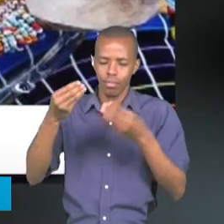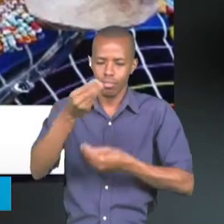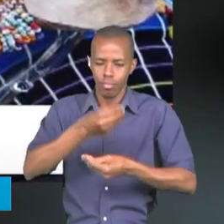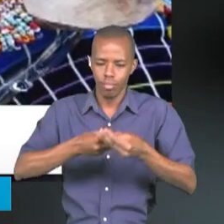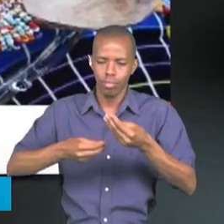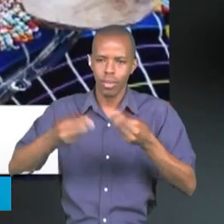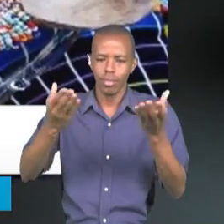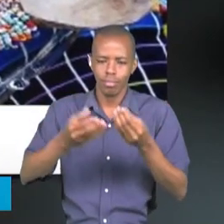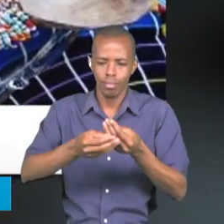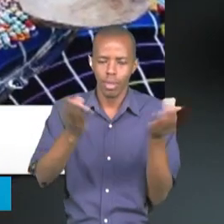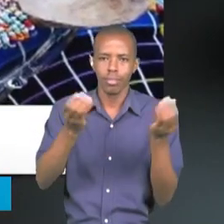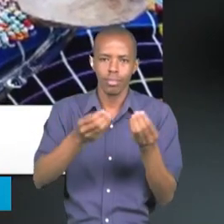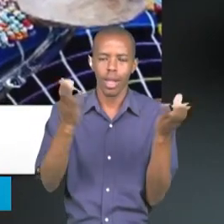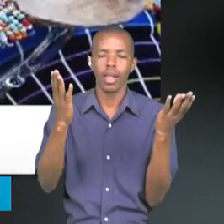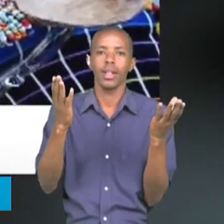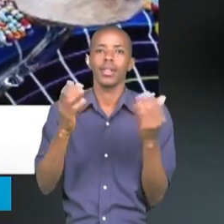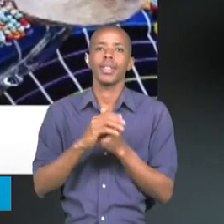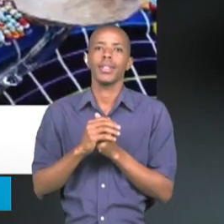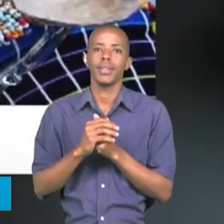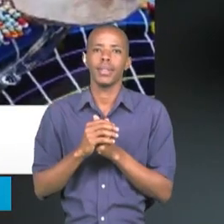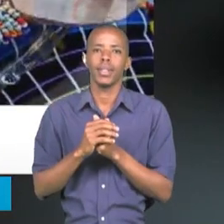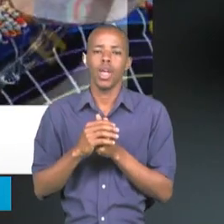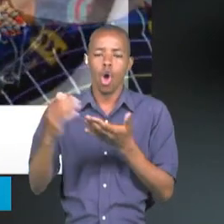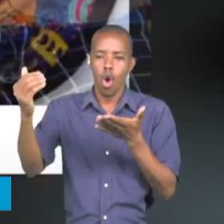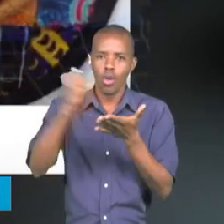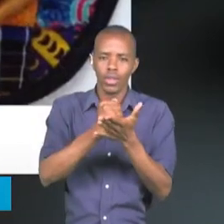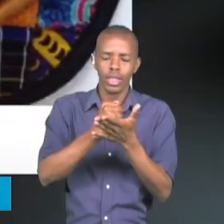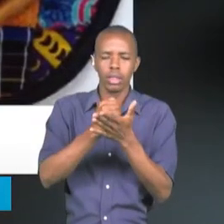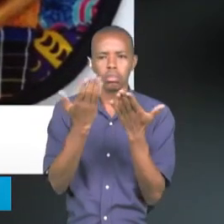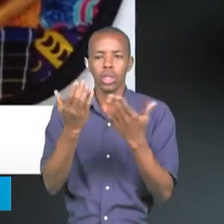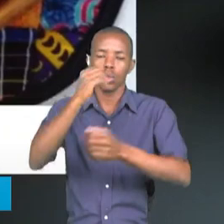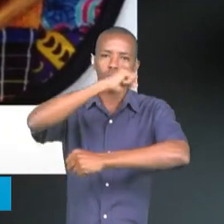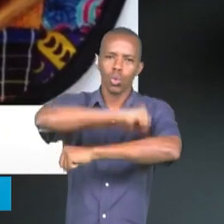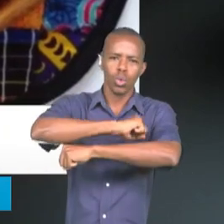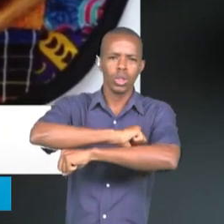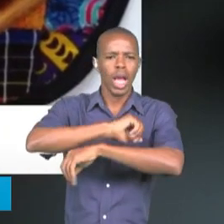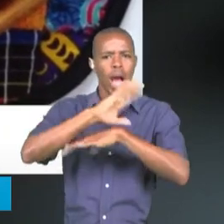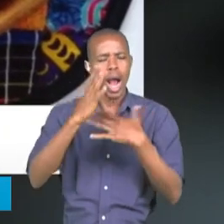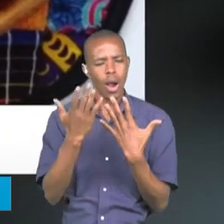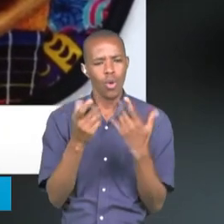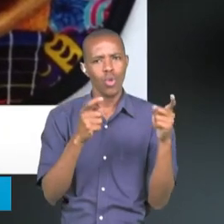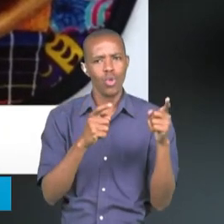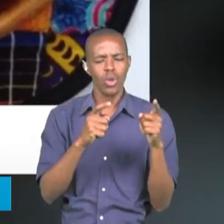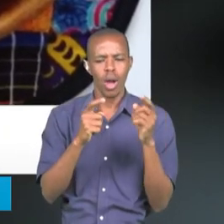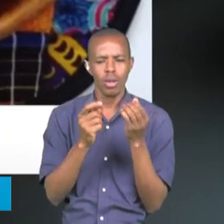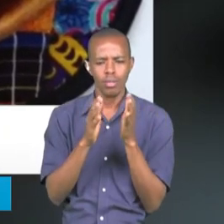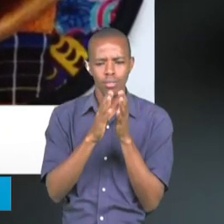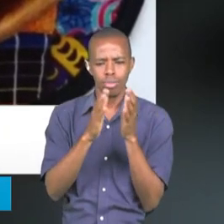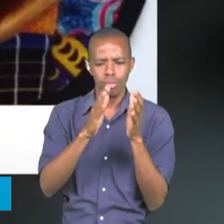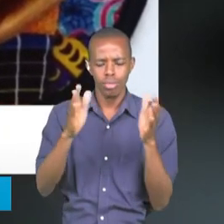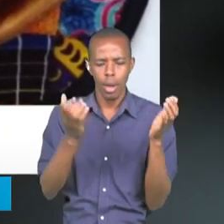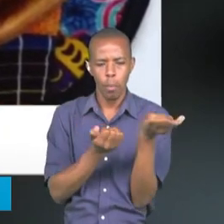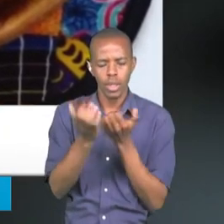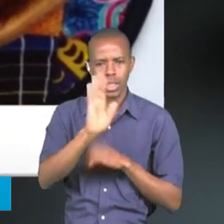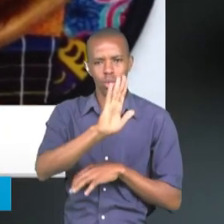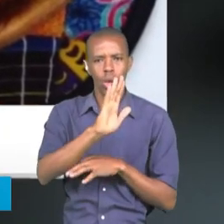this one is a supply. So. Yes. Offices, maybe schools, how do you now expand on this? Because at the end of the day,